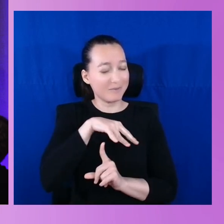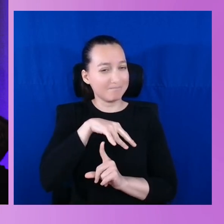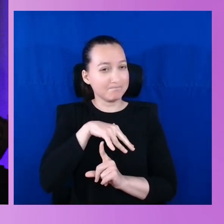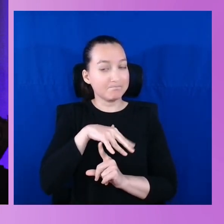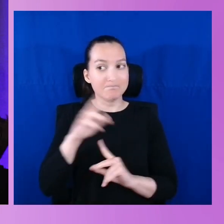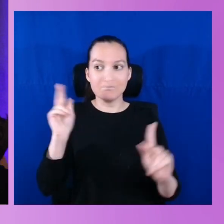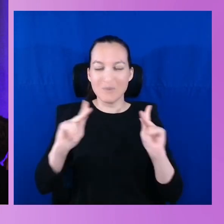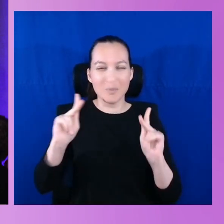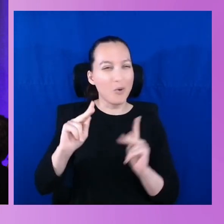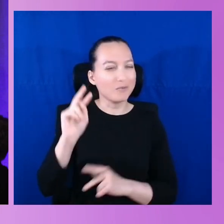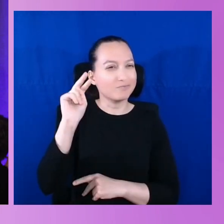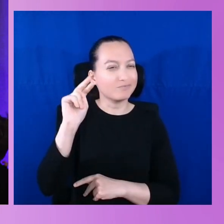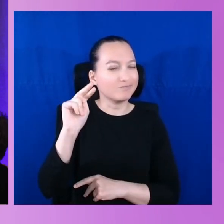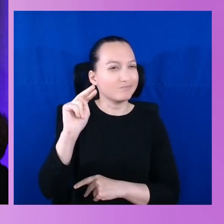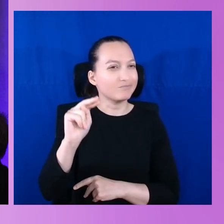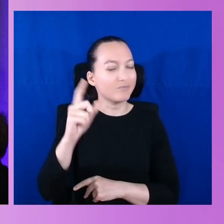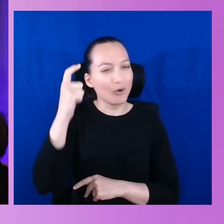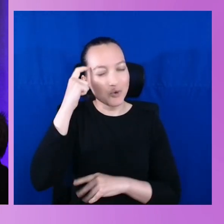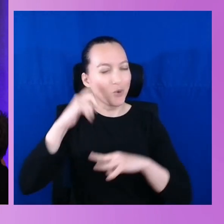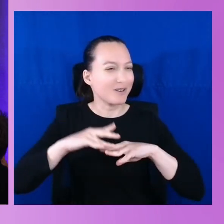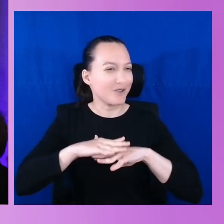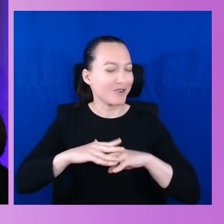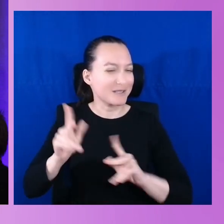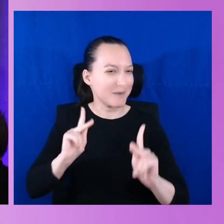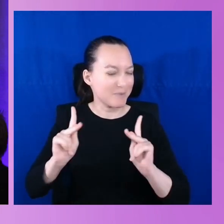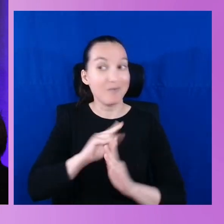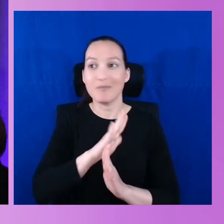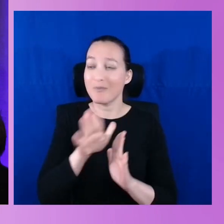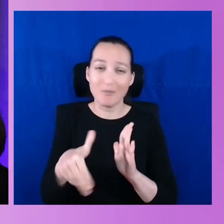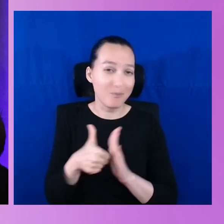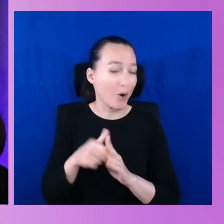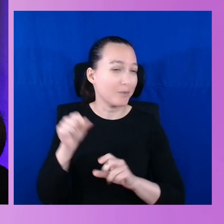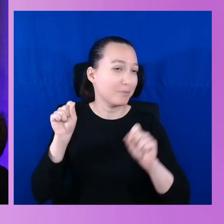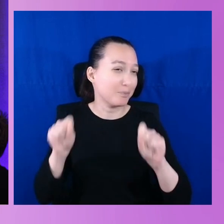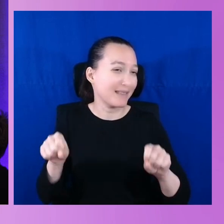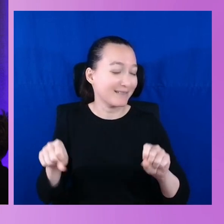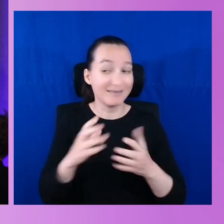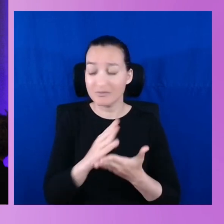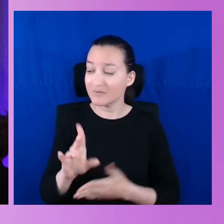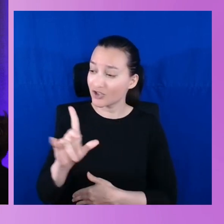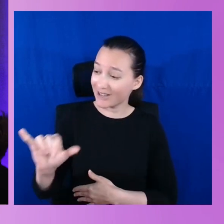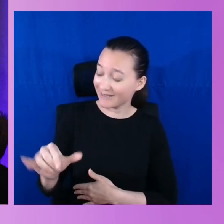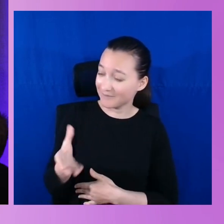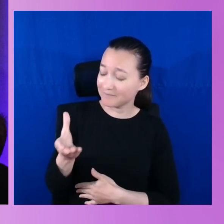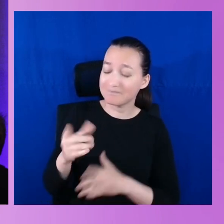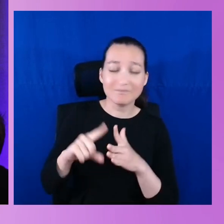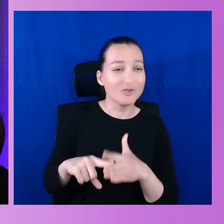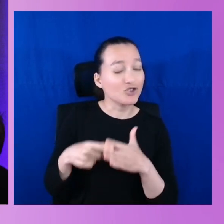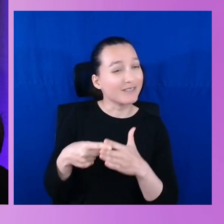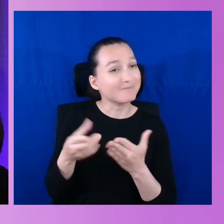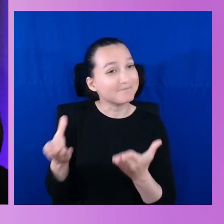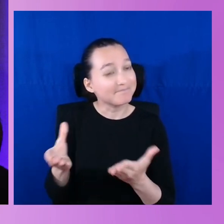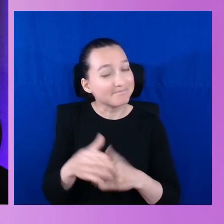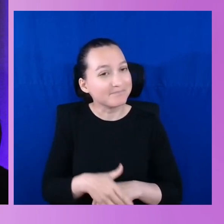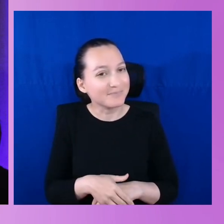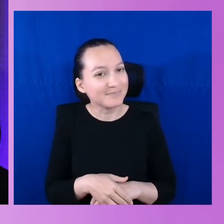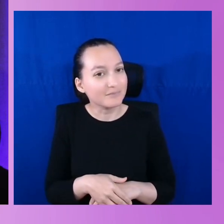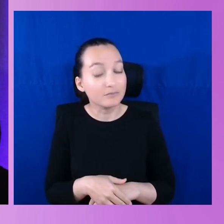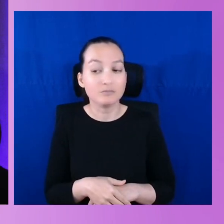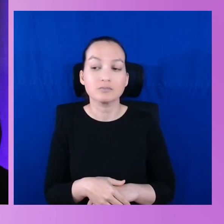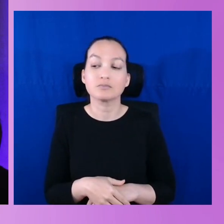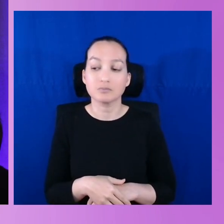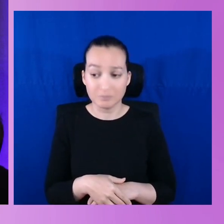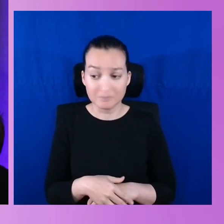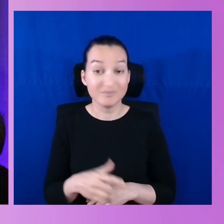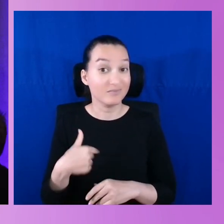neurodiverse individuals and really for all abilities. Jenny, let's start with you. I would actually start with